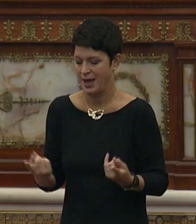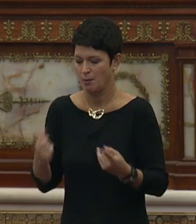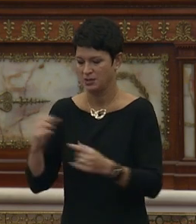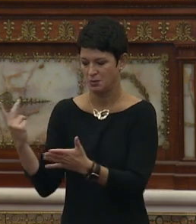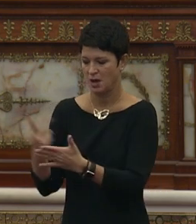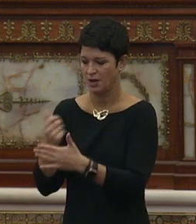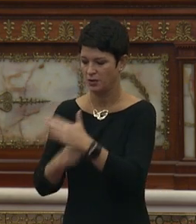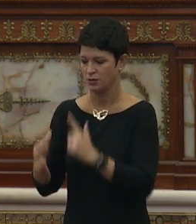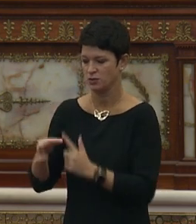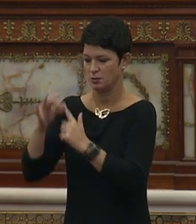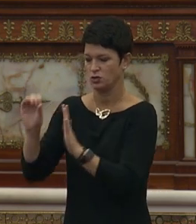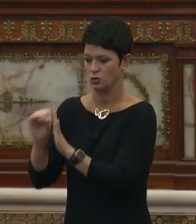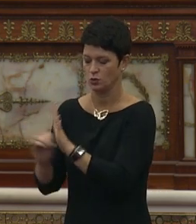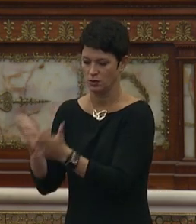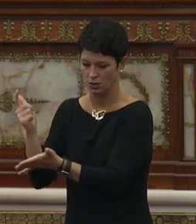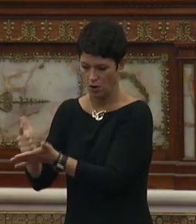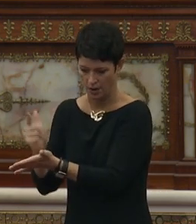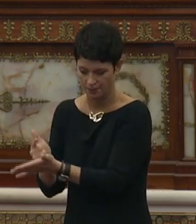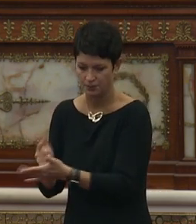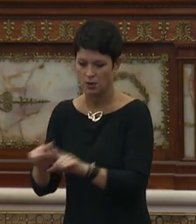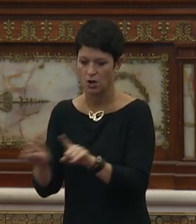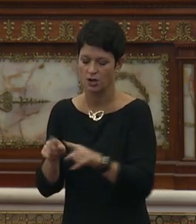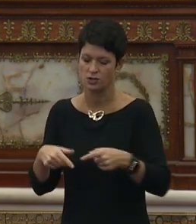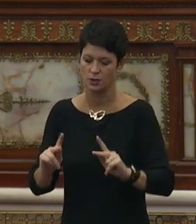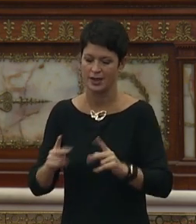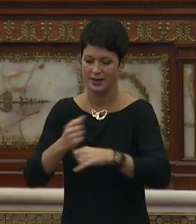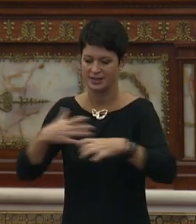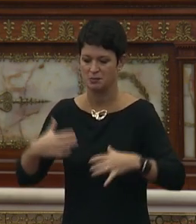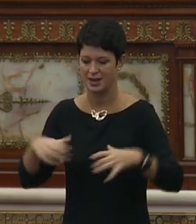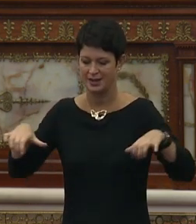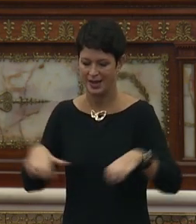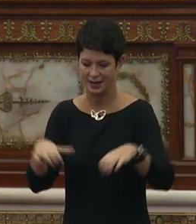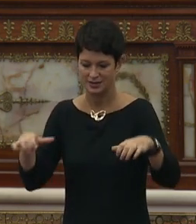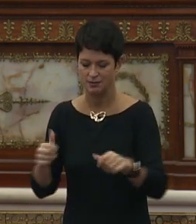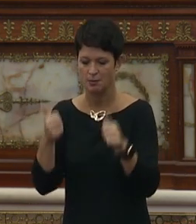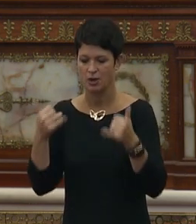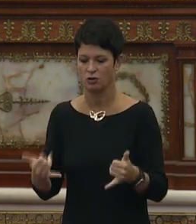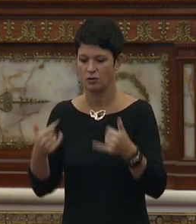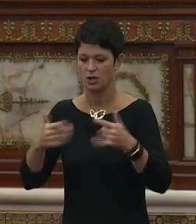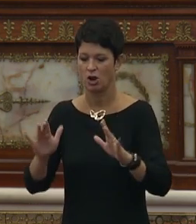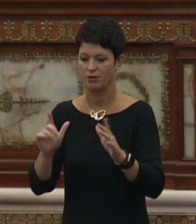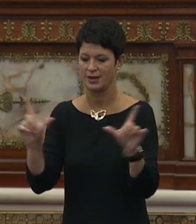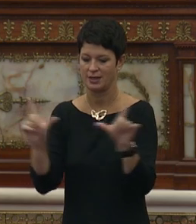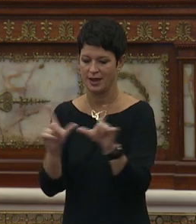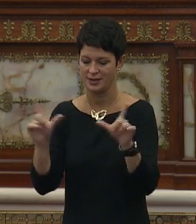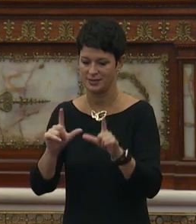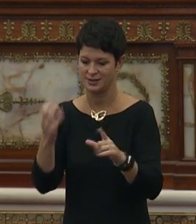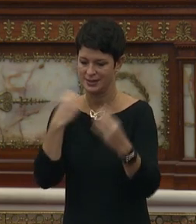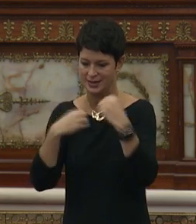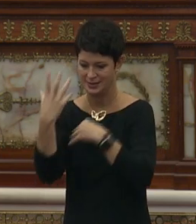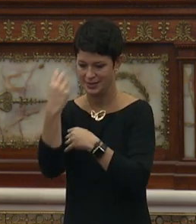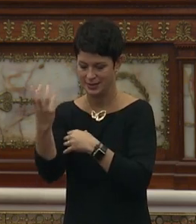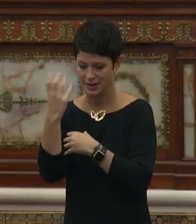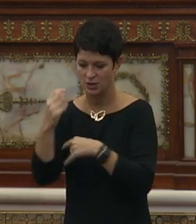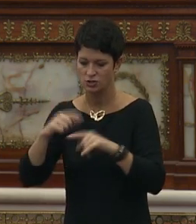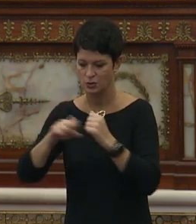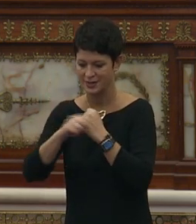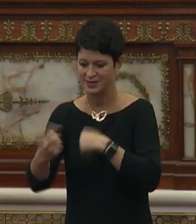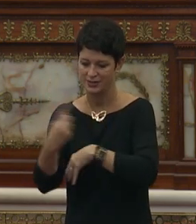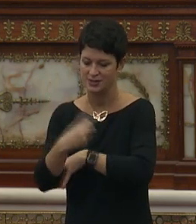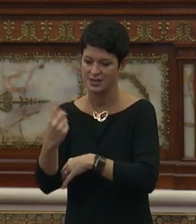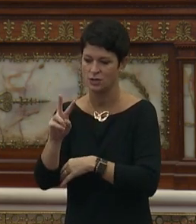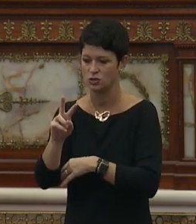authorized by special ordinance, and allowing expanded activity by currently licensed sidewalk cafe operations, to extend the date bill